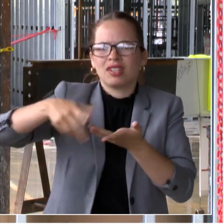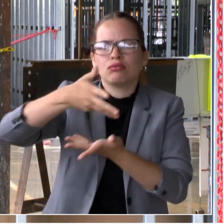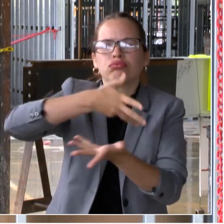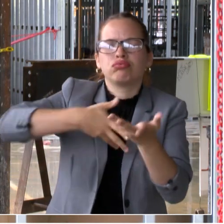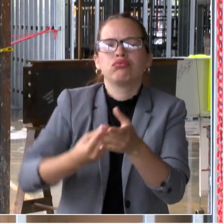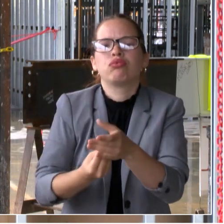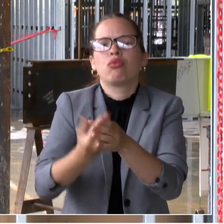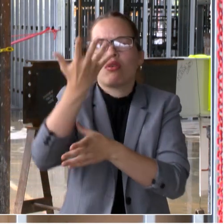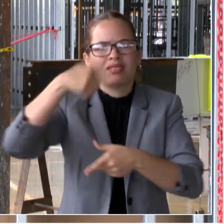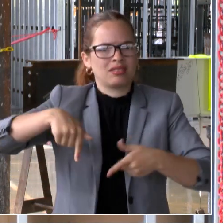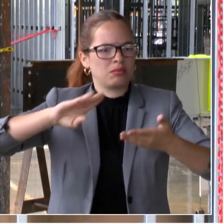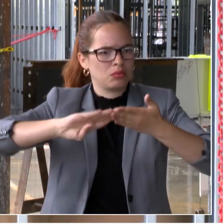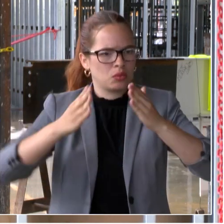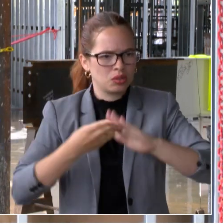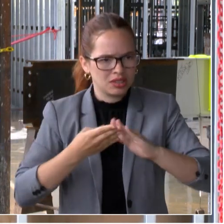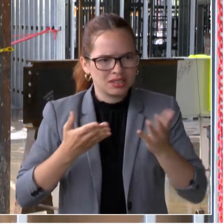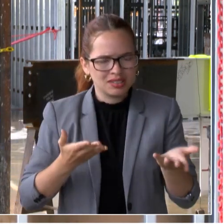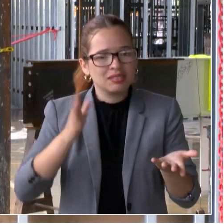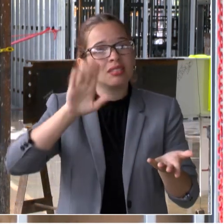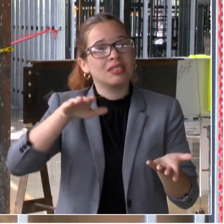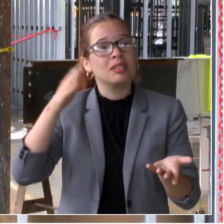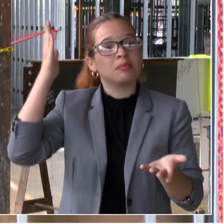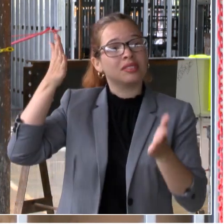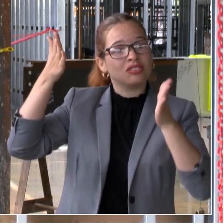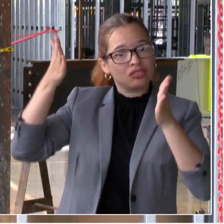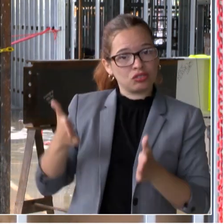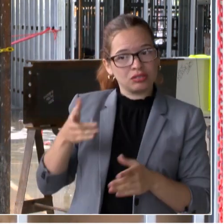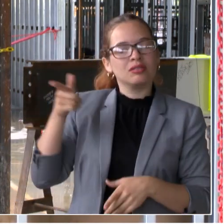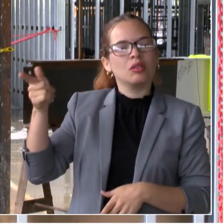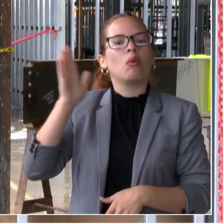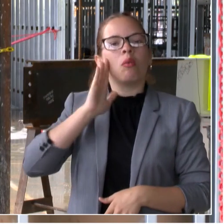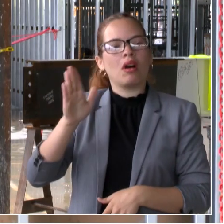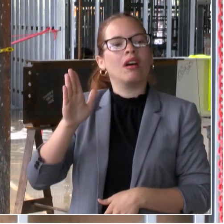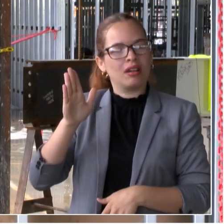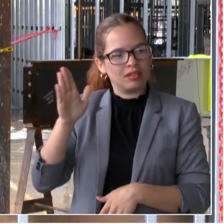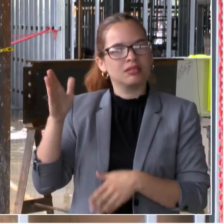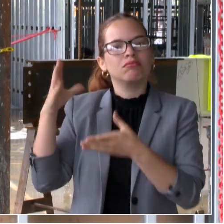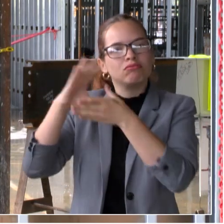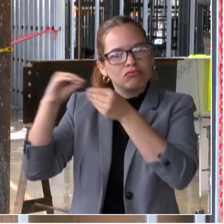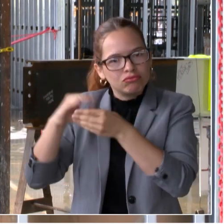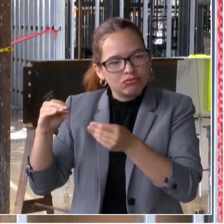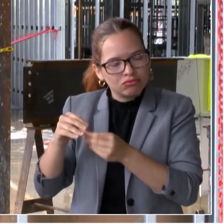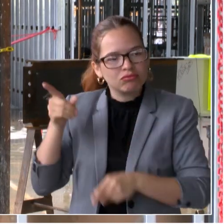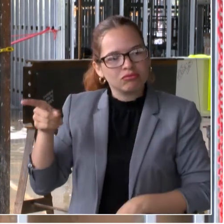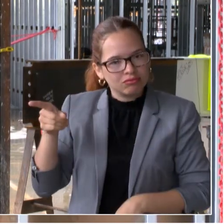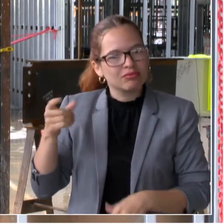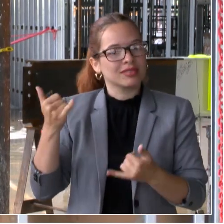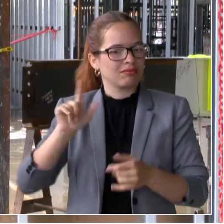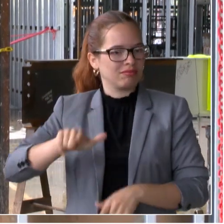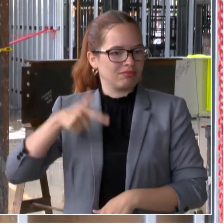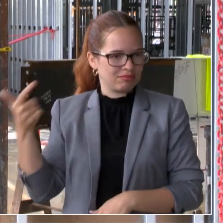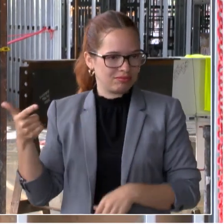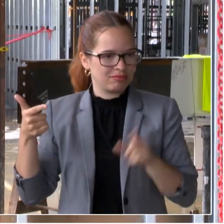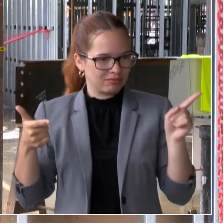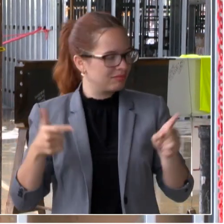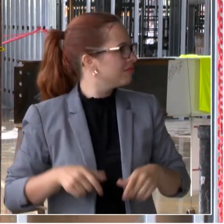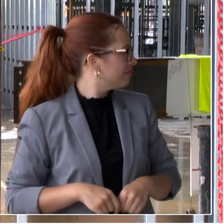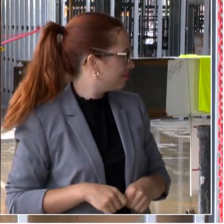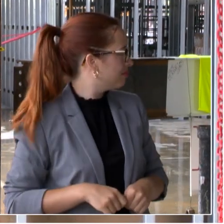type of opportunities that this project has provided. It is my pleasure to introduce Taryn Lofties, who is a Ward